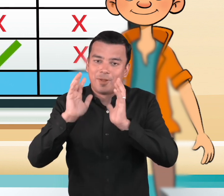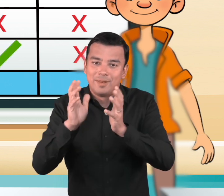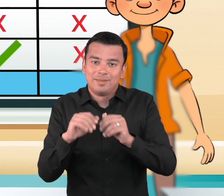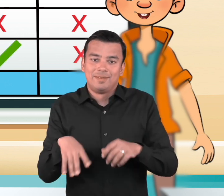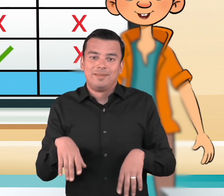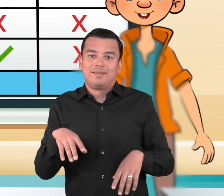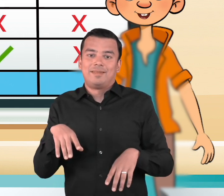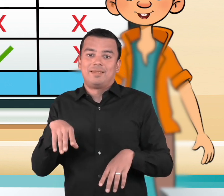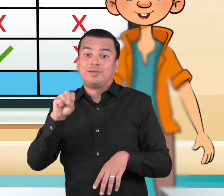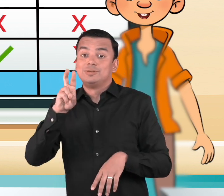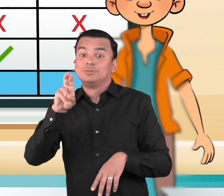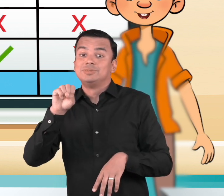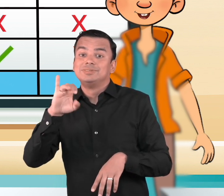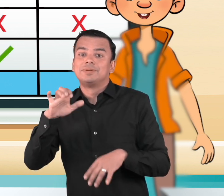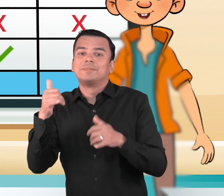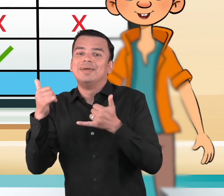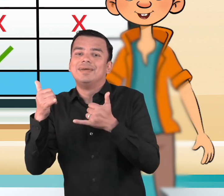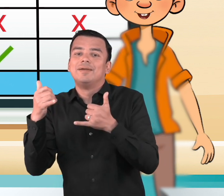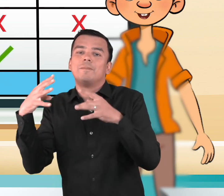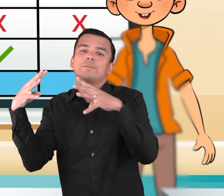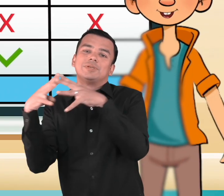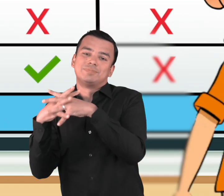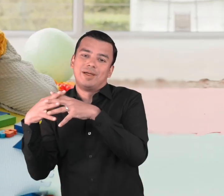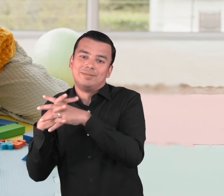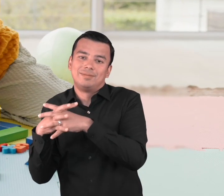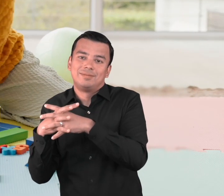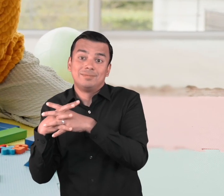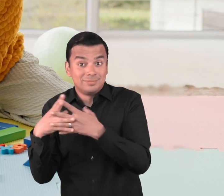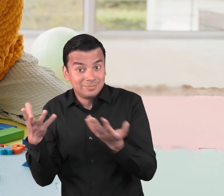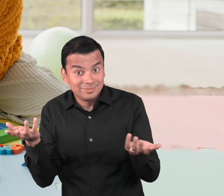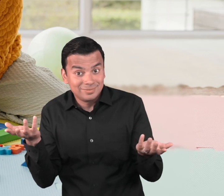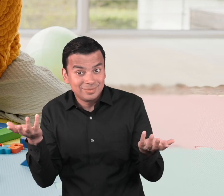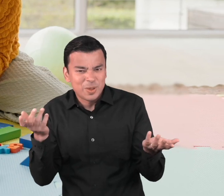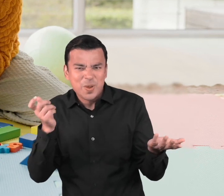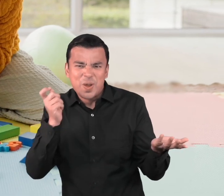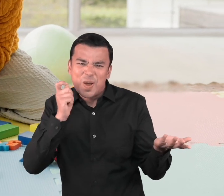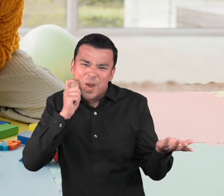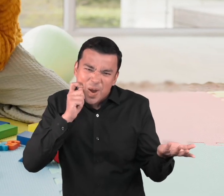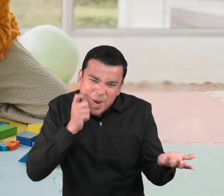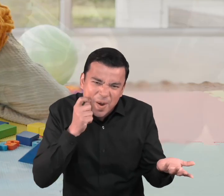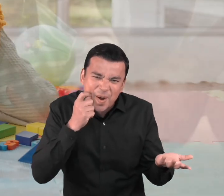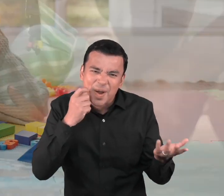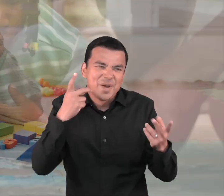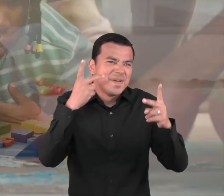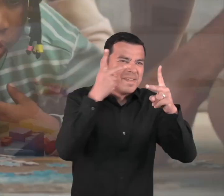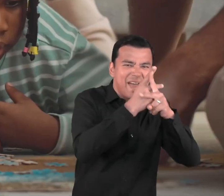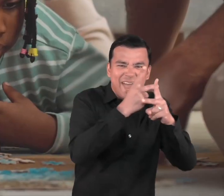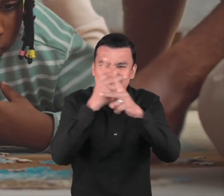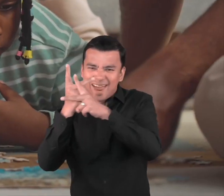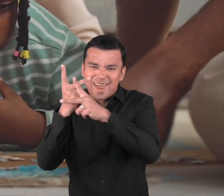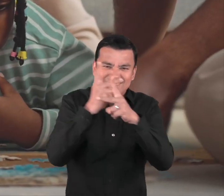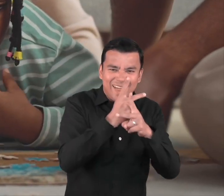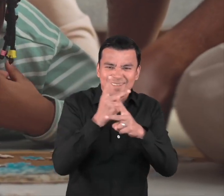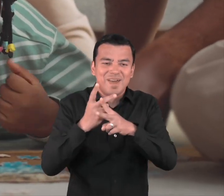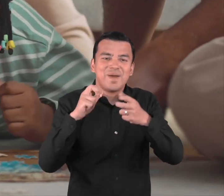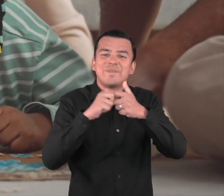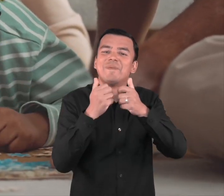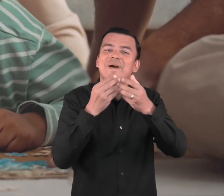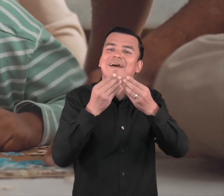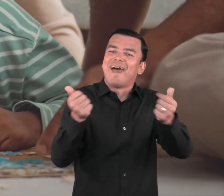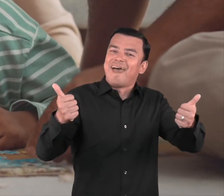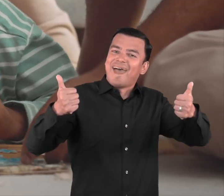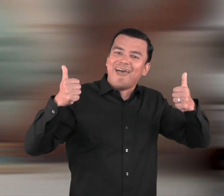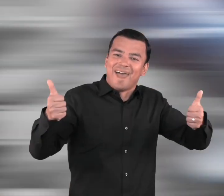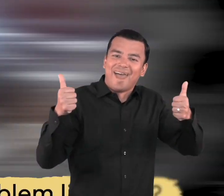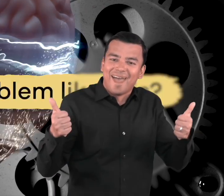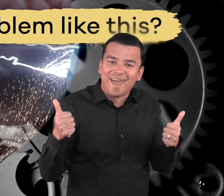kickball. And Susie plays football. What a cool way to use our critical thinking skills to solve